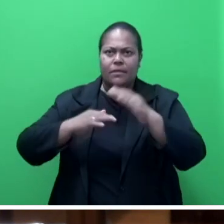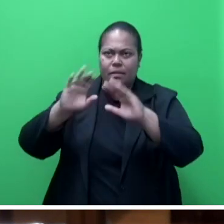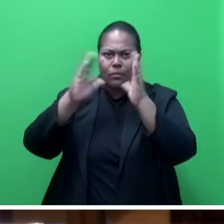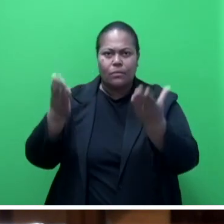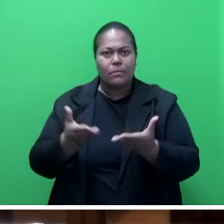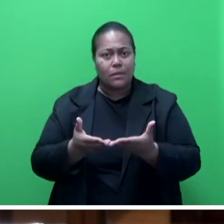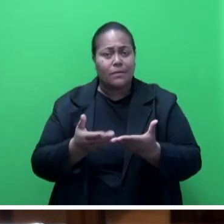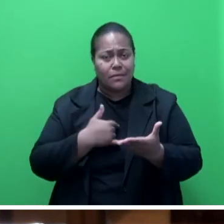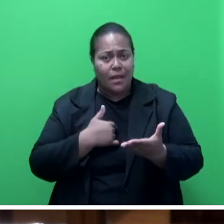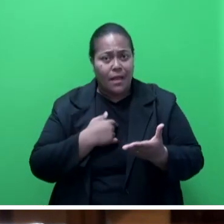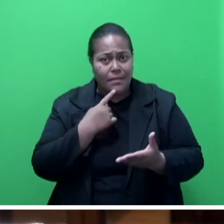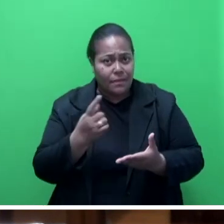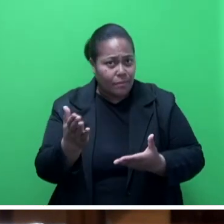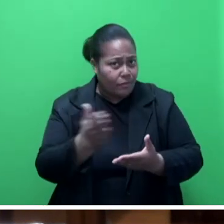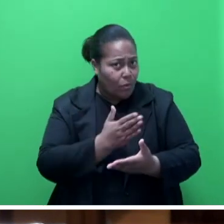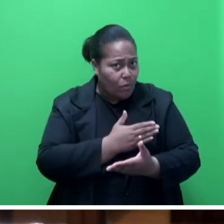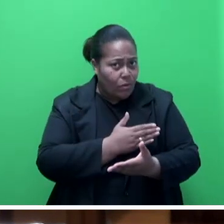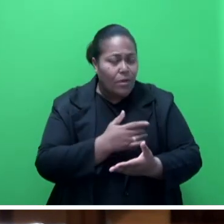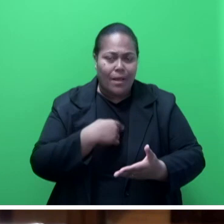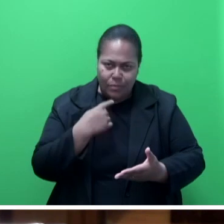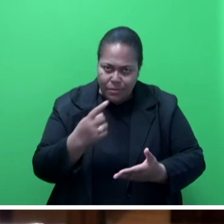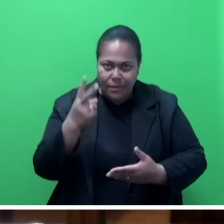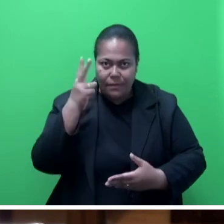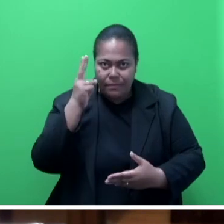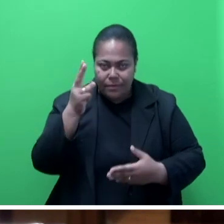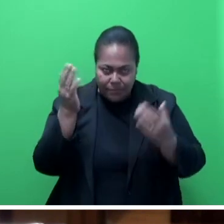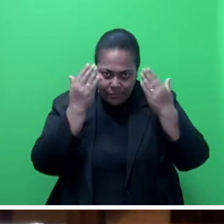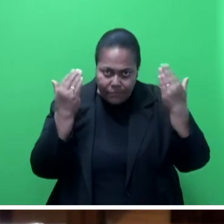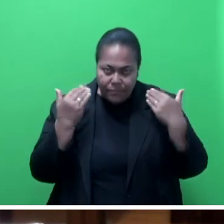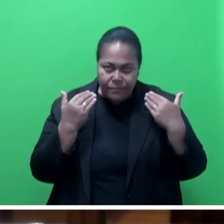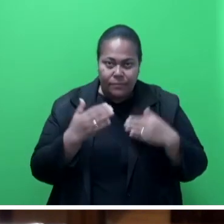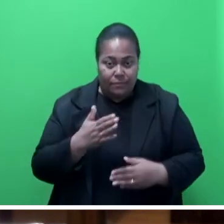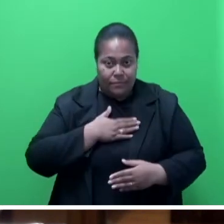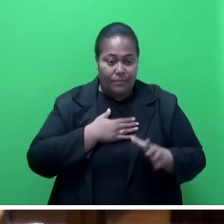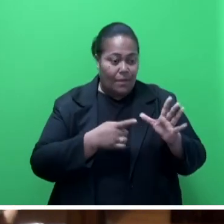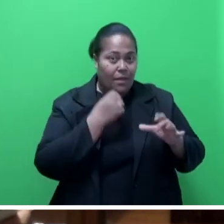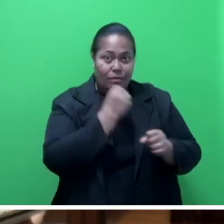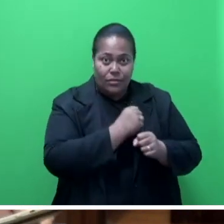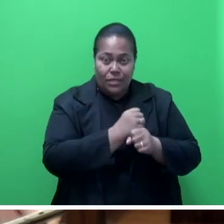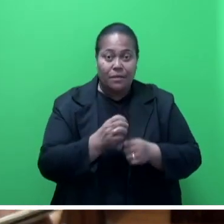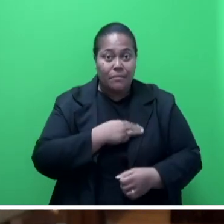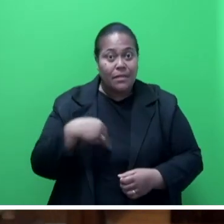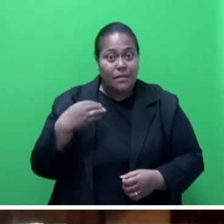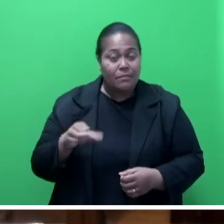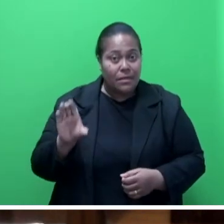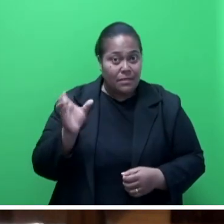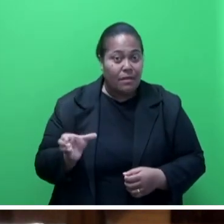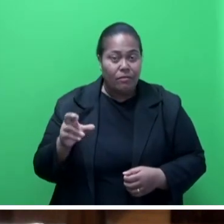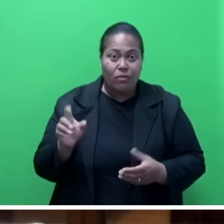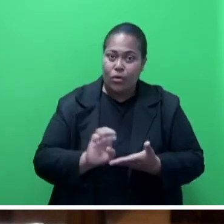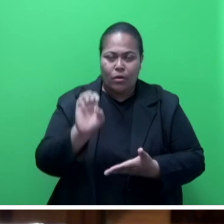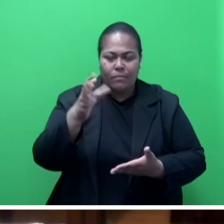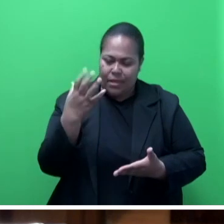I've said it before, Mr. Speaker, and I'll say it again. My Attorney General and Minister for Economy has my total